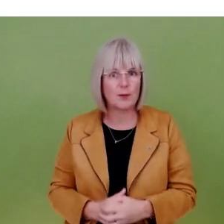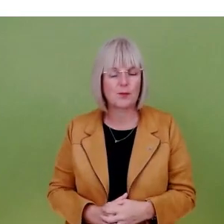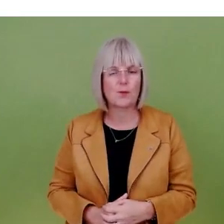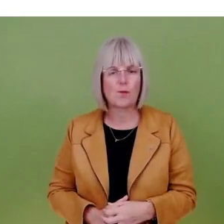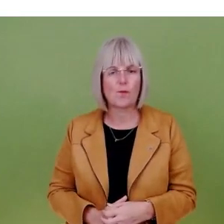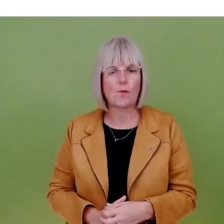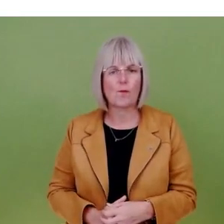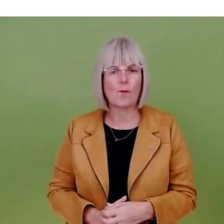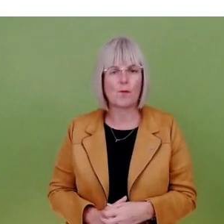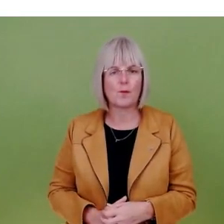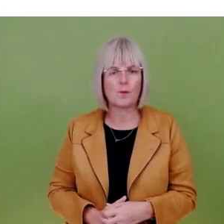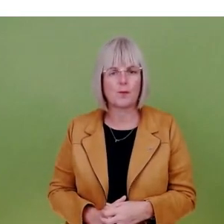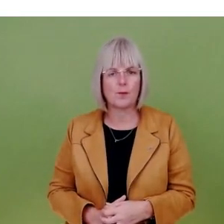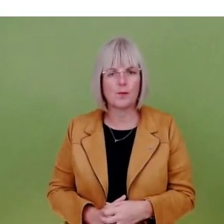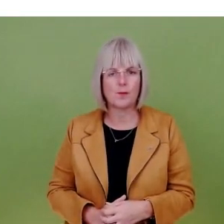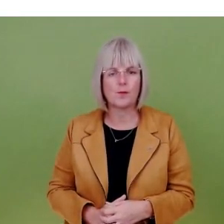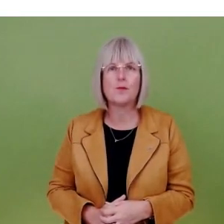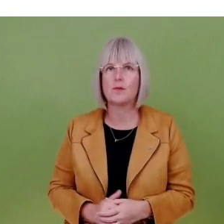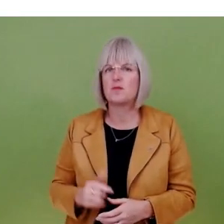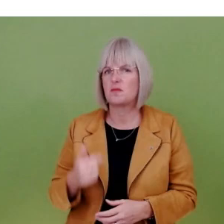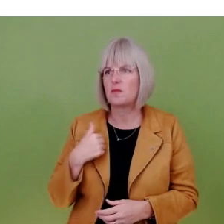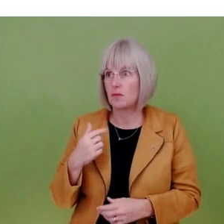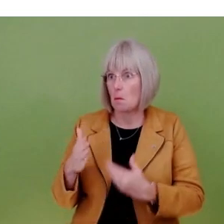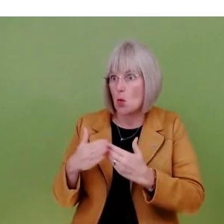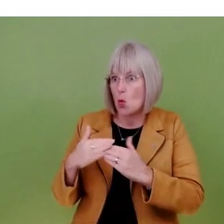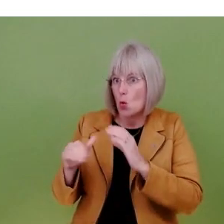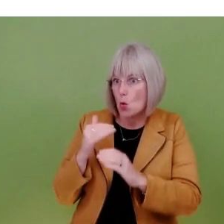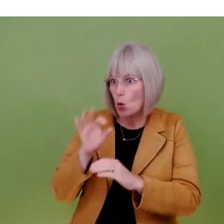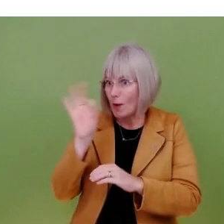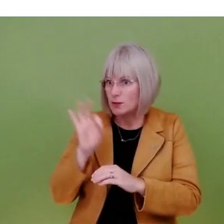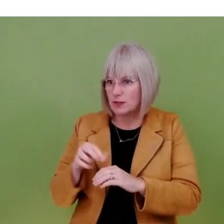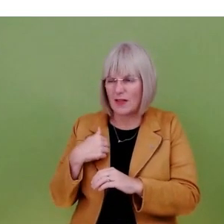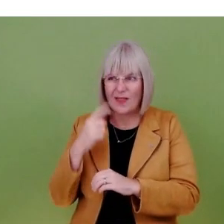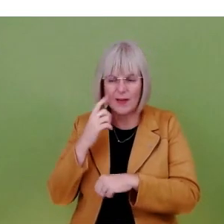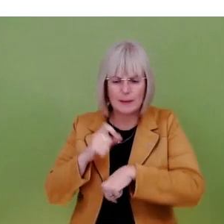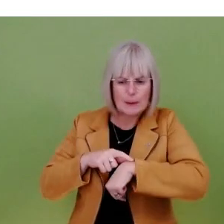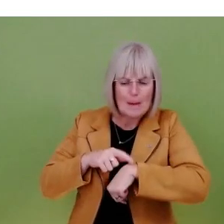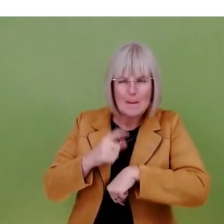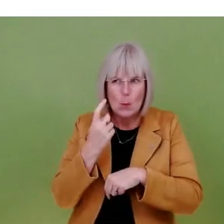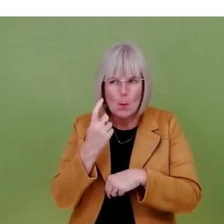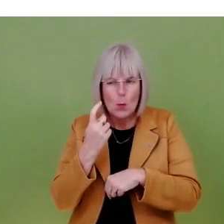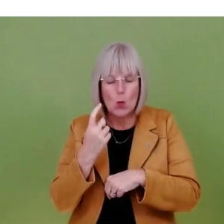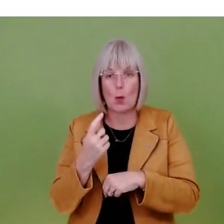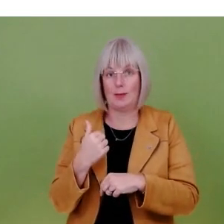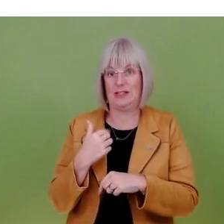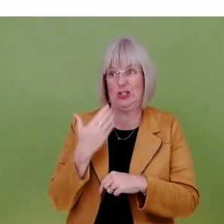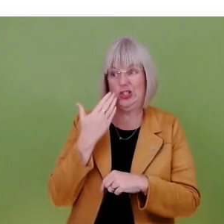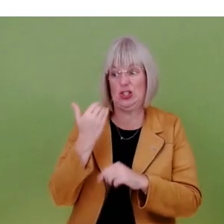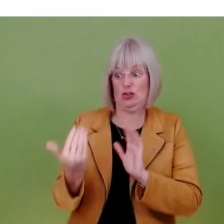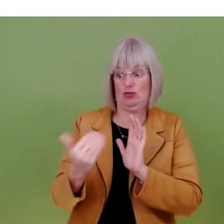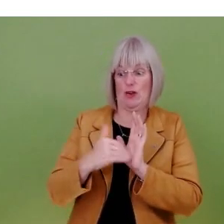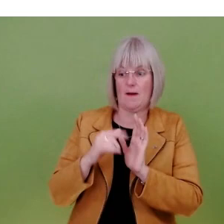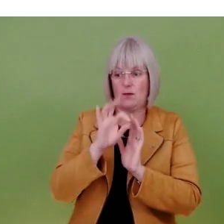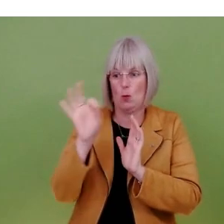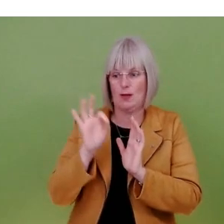And do keep the questions coming in. We've probably got time for one more. But I'm looking at what has just come in that was carrying on about our point